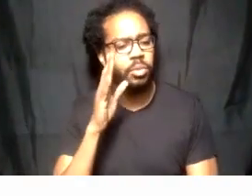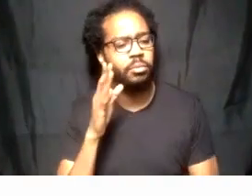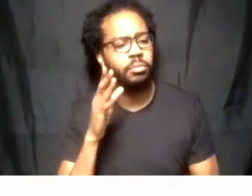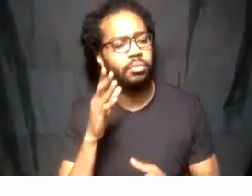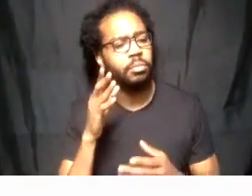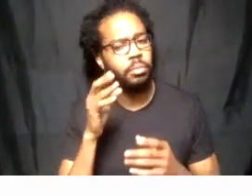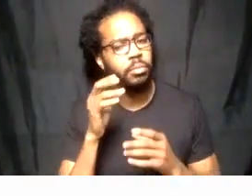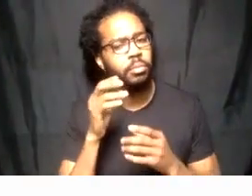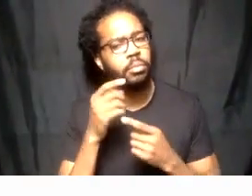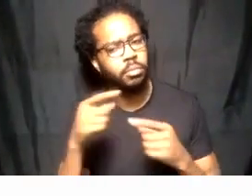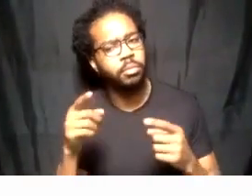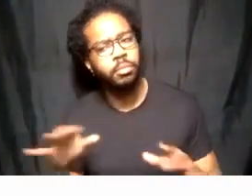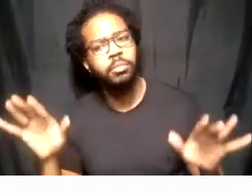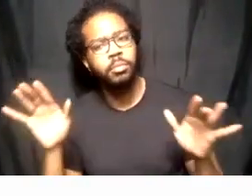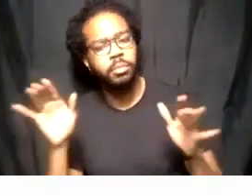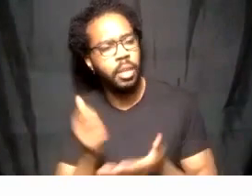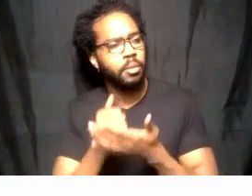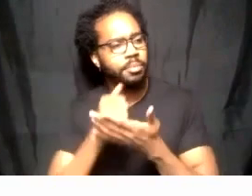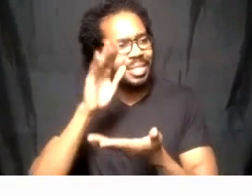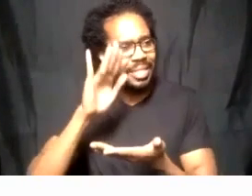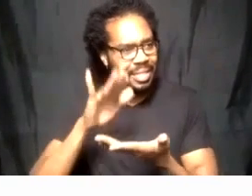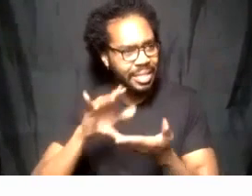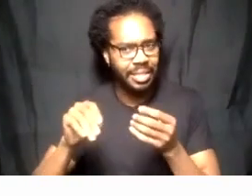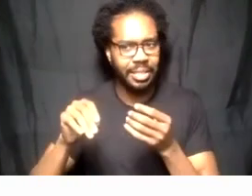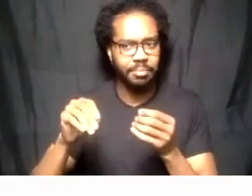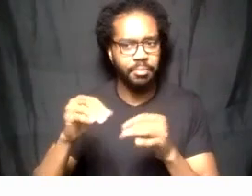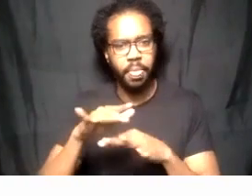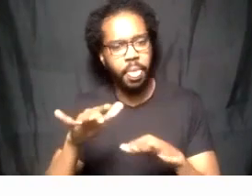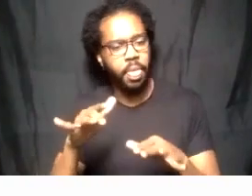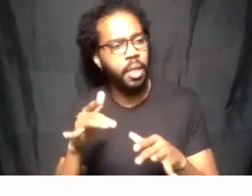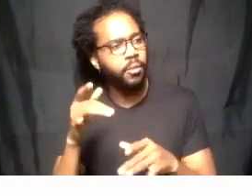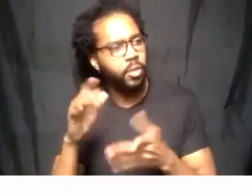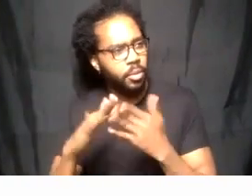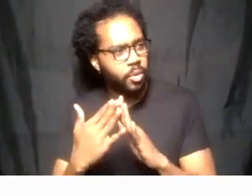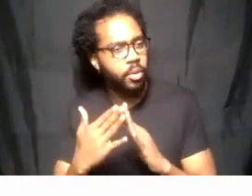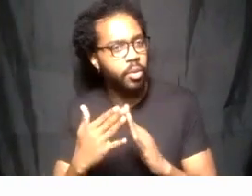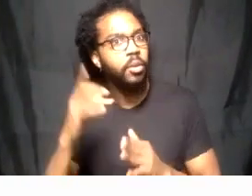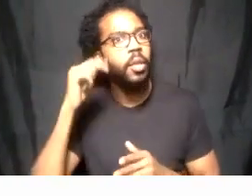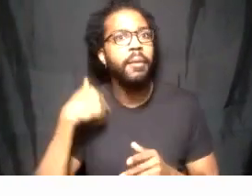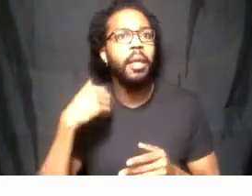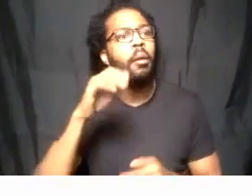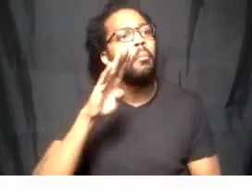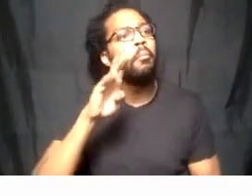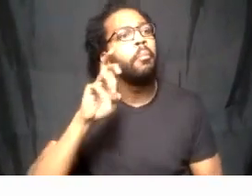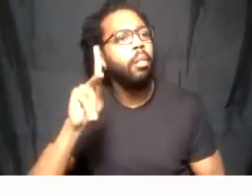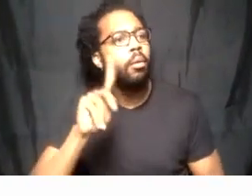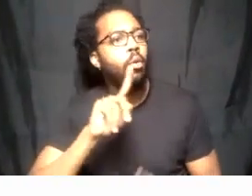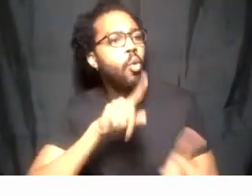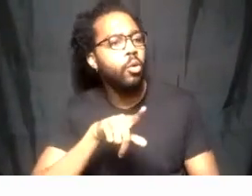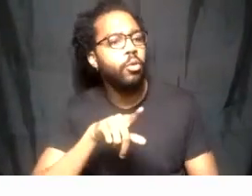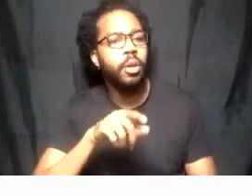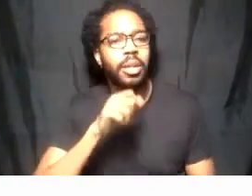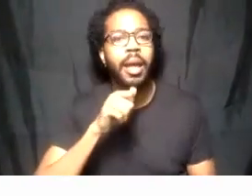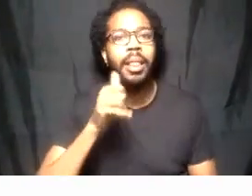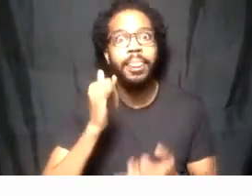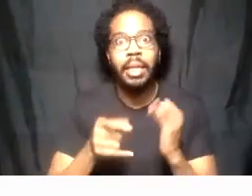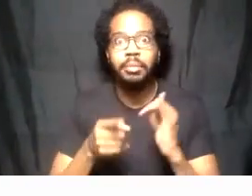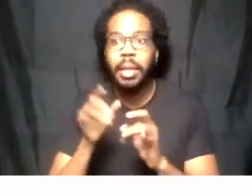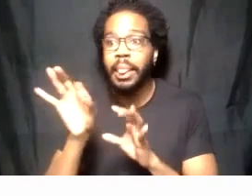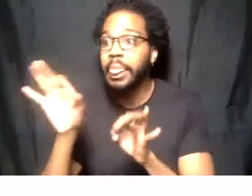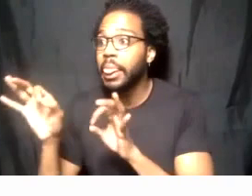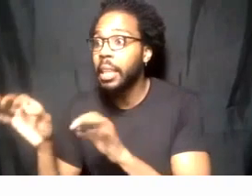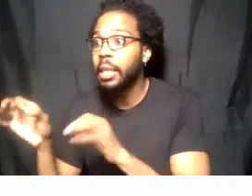in the community, for example, by bulk ordering and careful planning rather than last-minute piecemeal shopping. This is a suggestion.